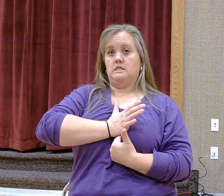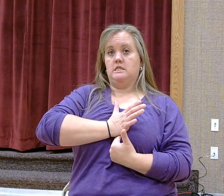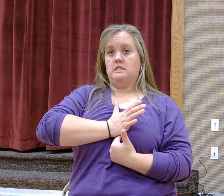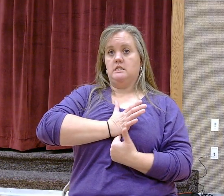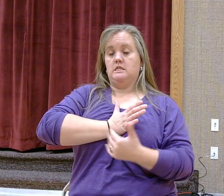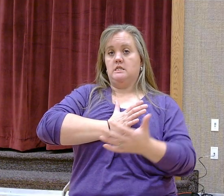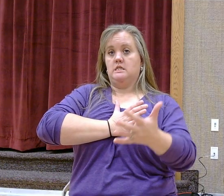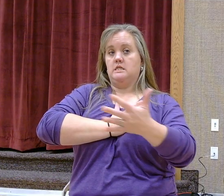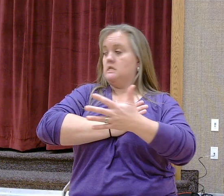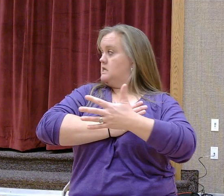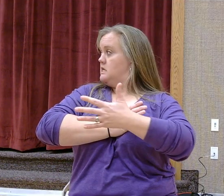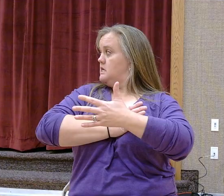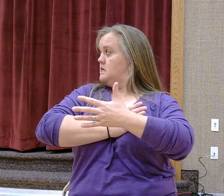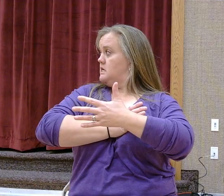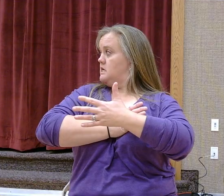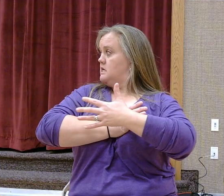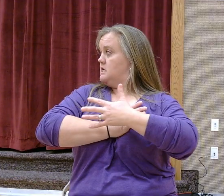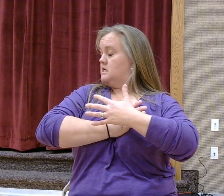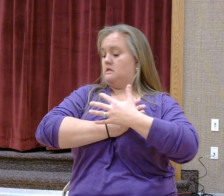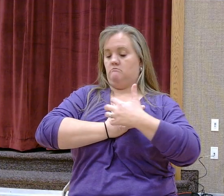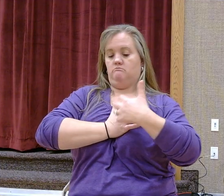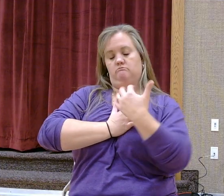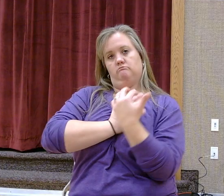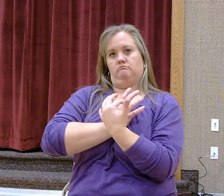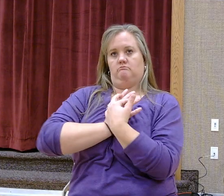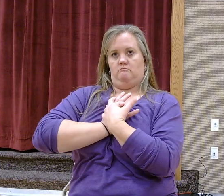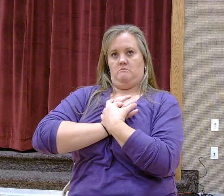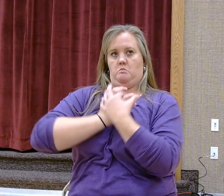other hand on top, and then